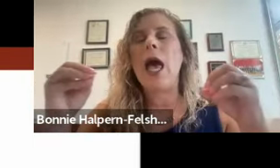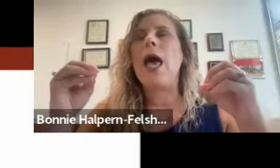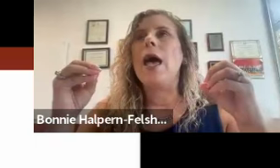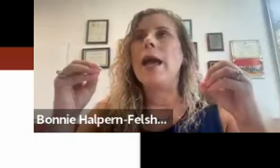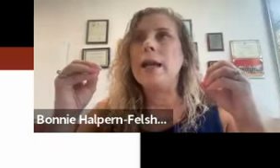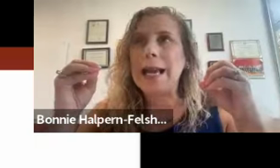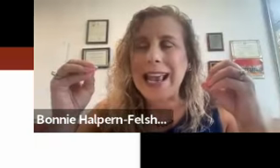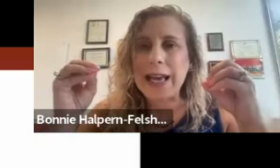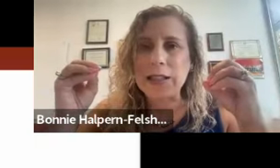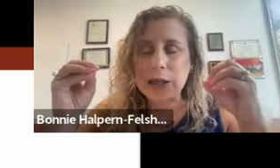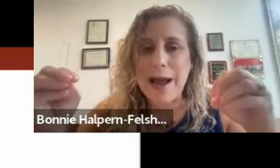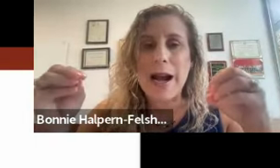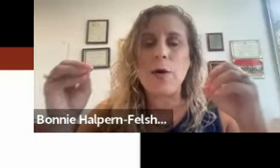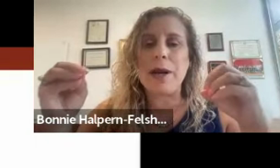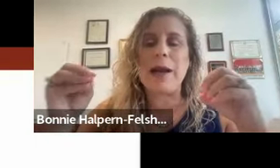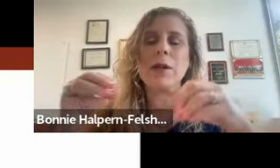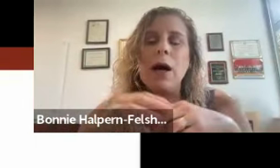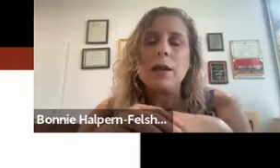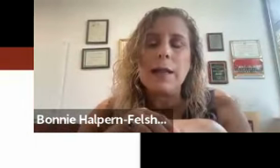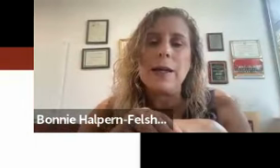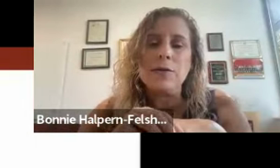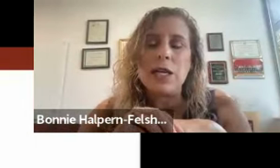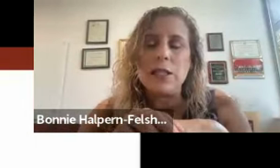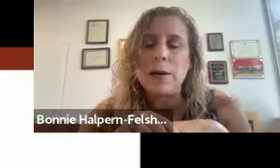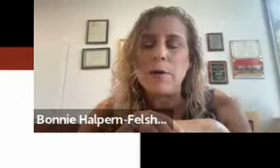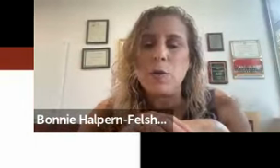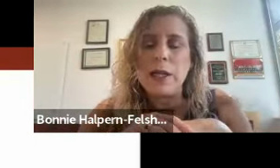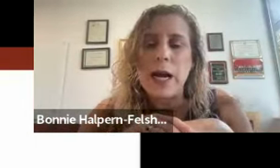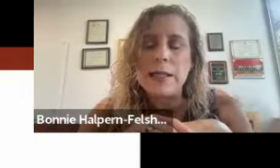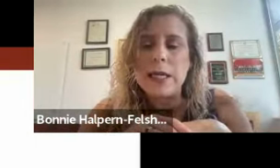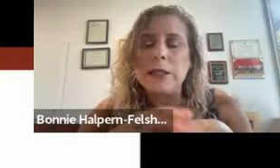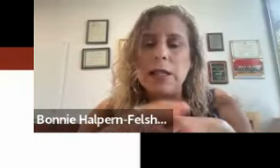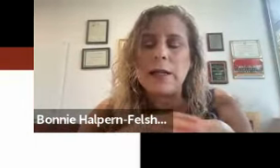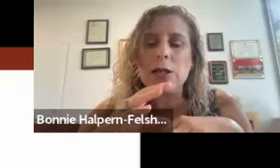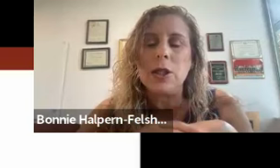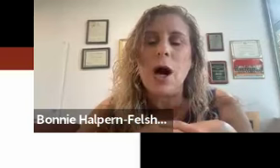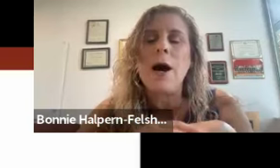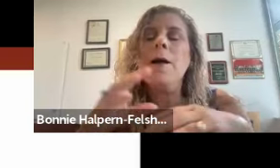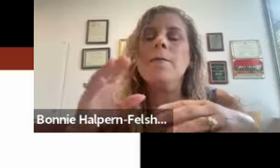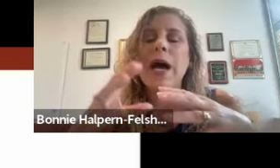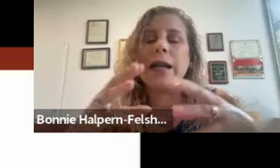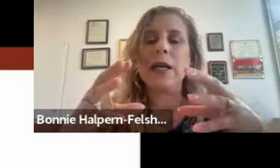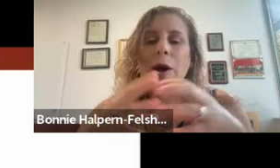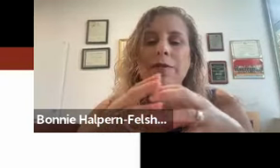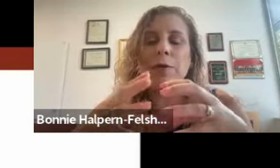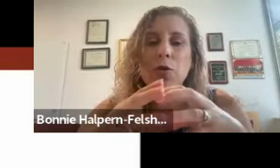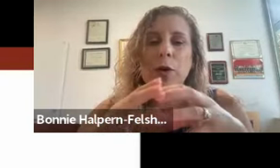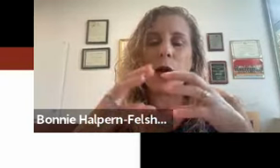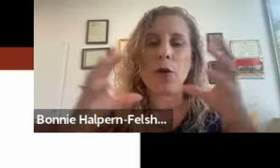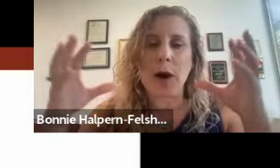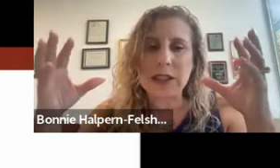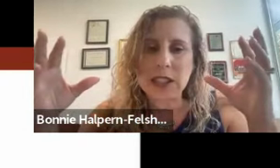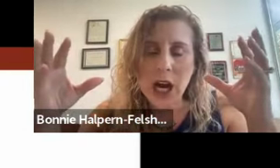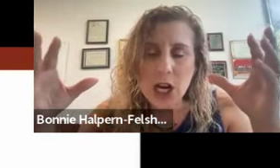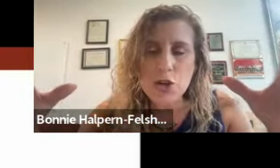18. In tobacco, it became the law of the land in December of 2019, signed into law that you have to be